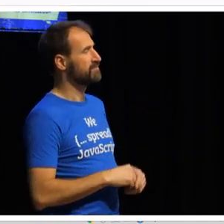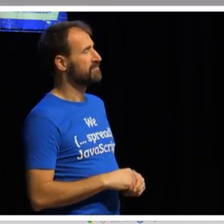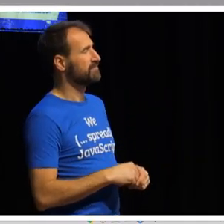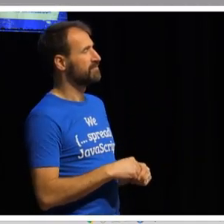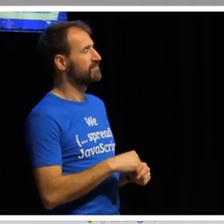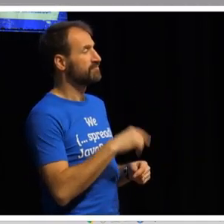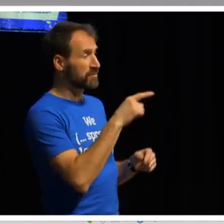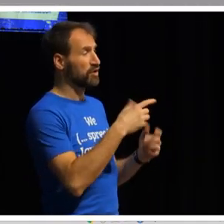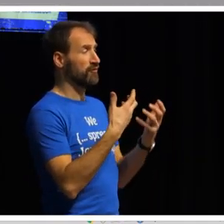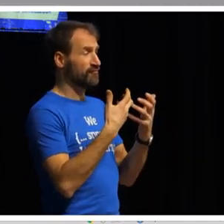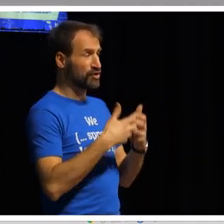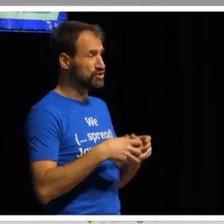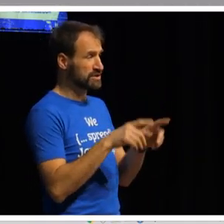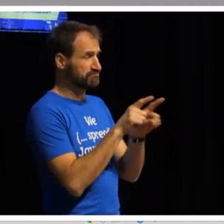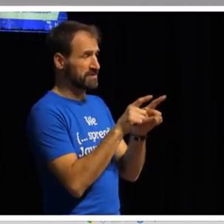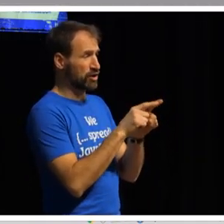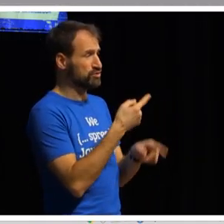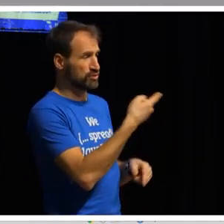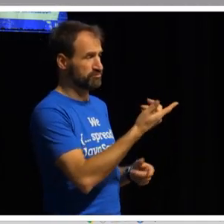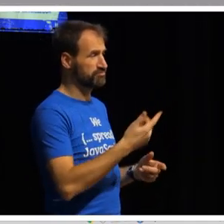does have is the ability to,